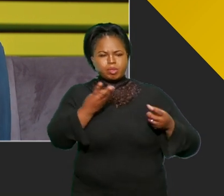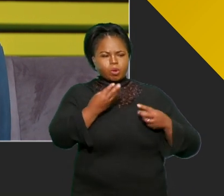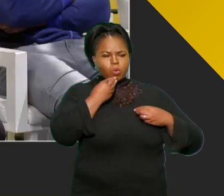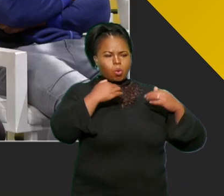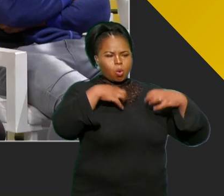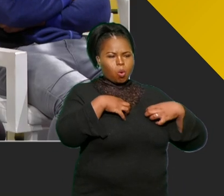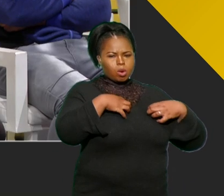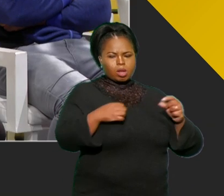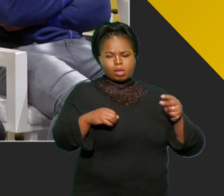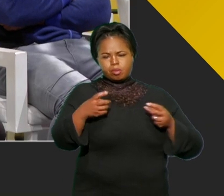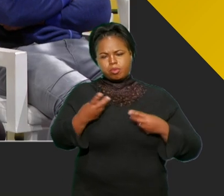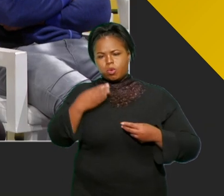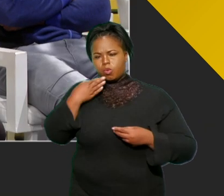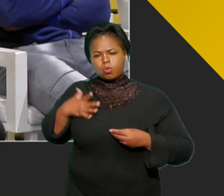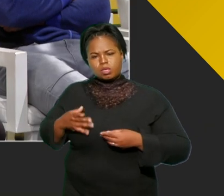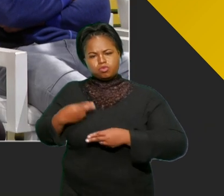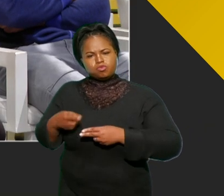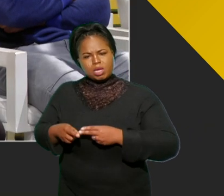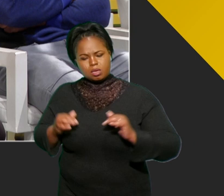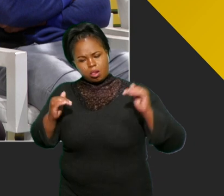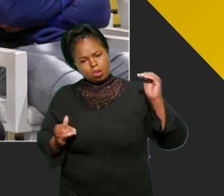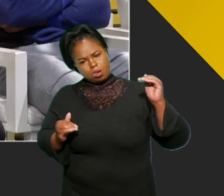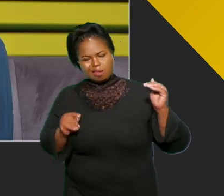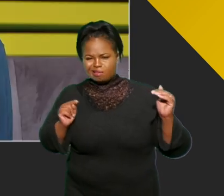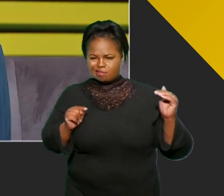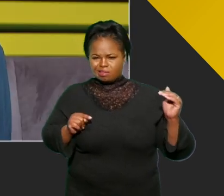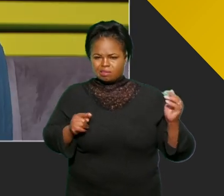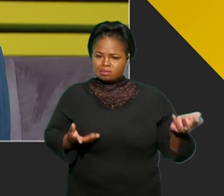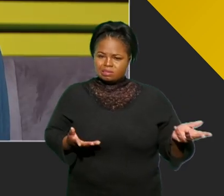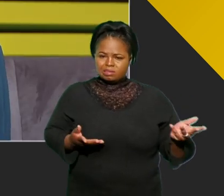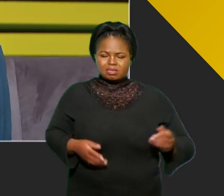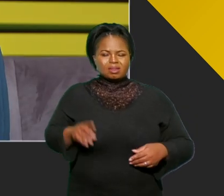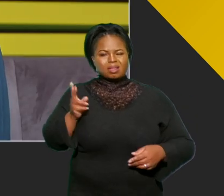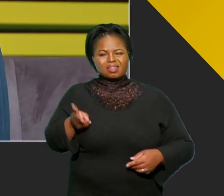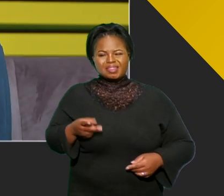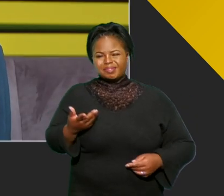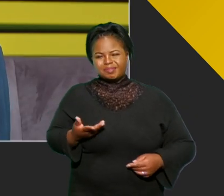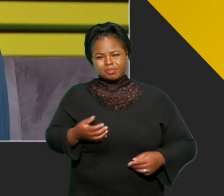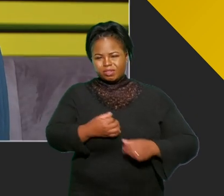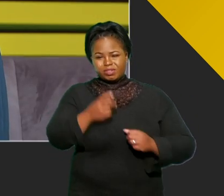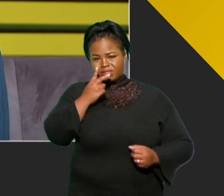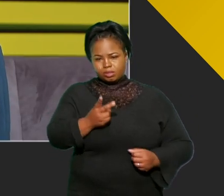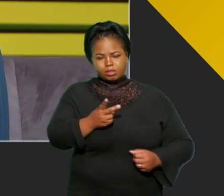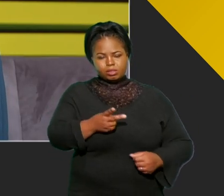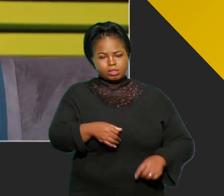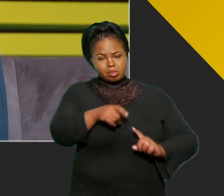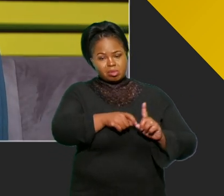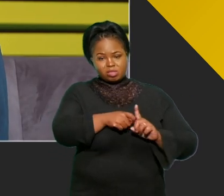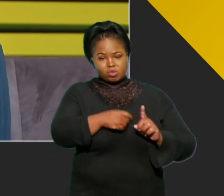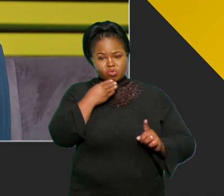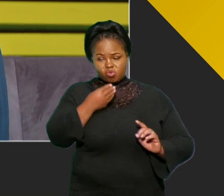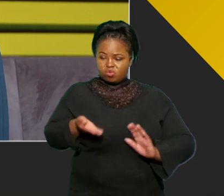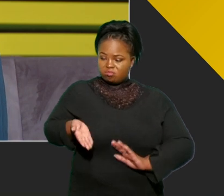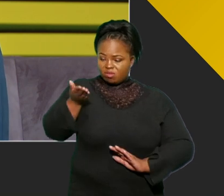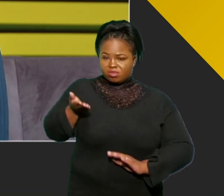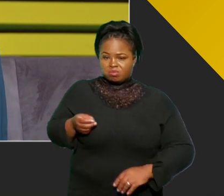and such regulated the rent. And because of that, you weren't seeing a landlord coming tomorrow and increasing